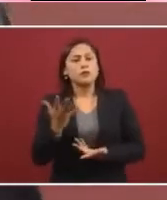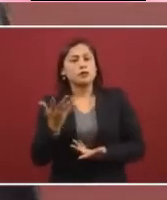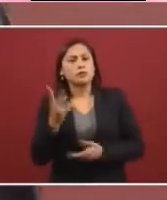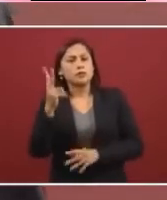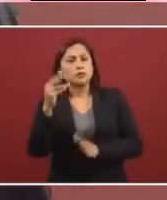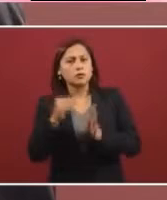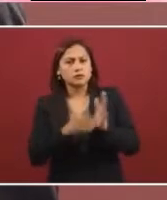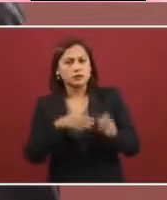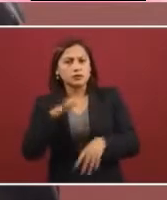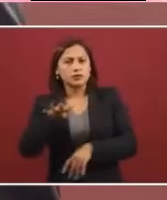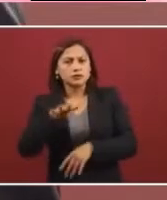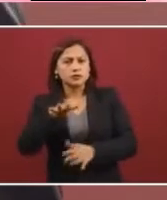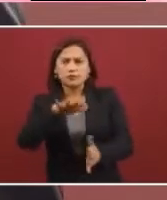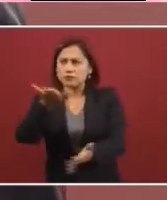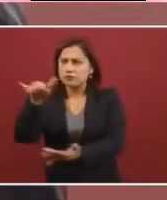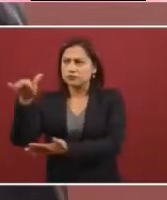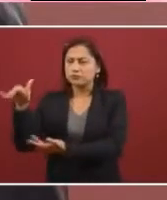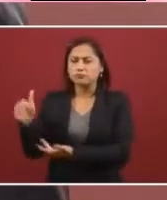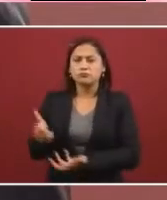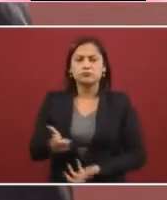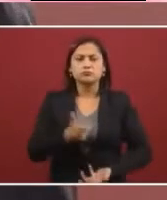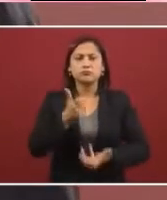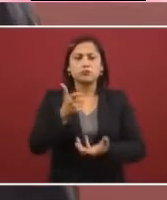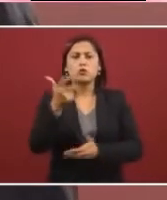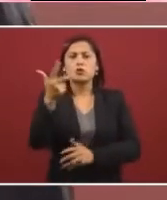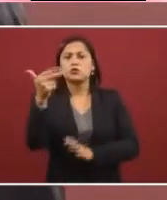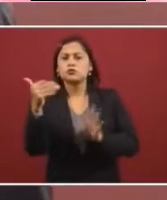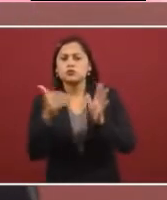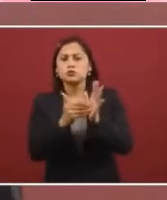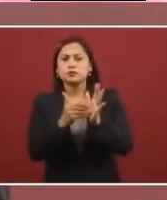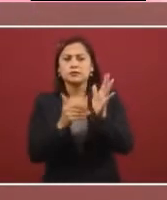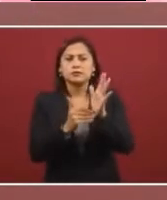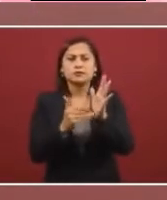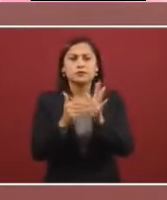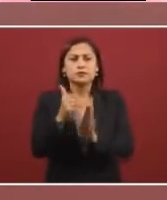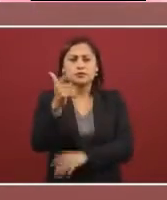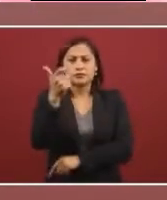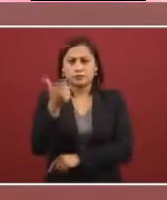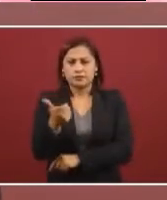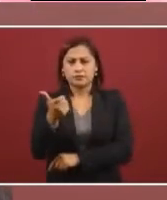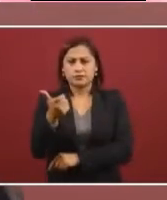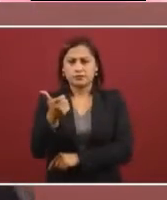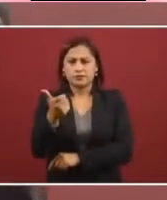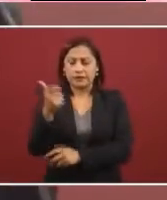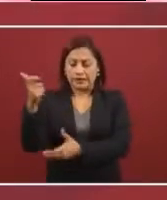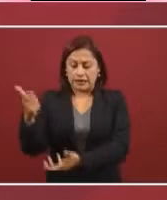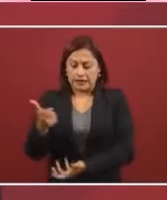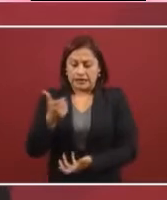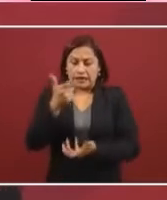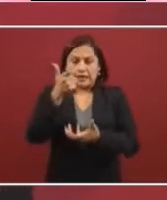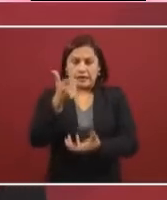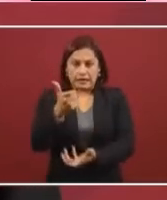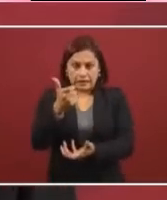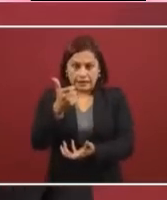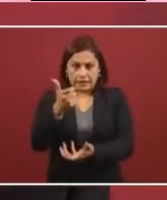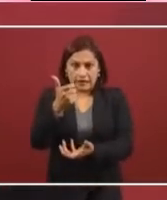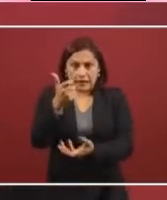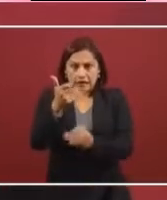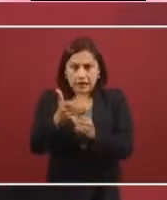to get about 8,000 million pesos. And that fund will now be passed